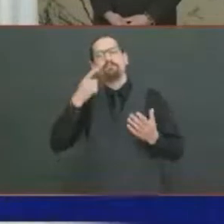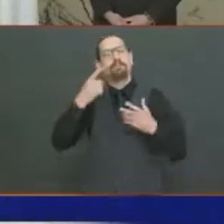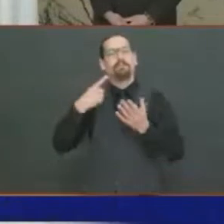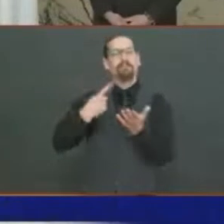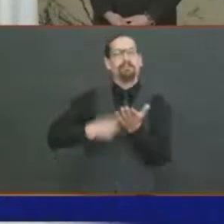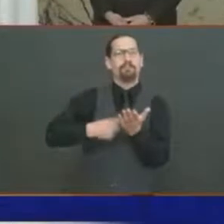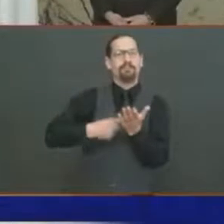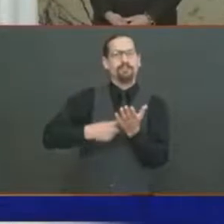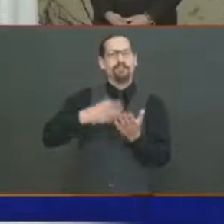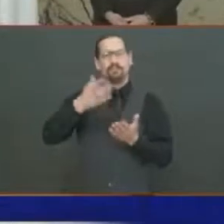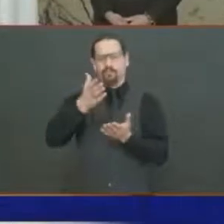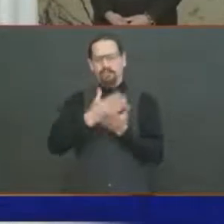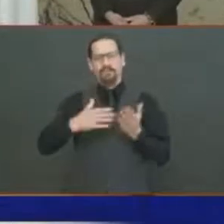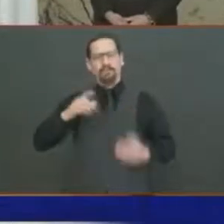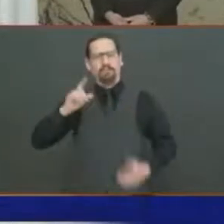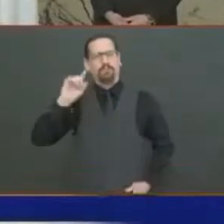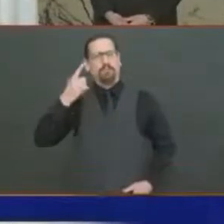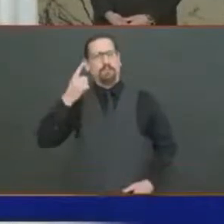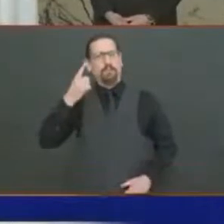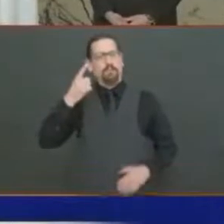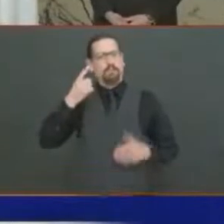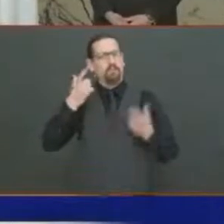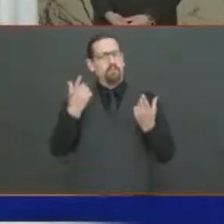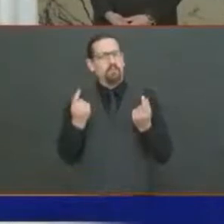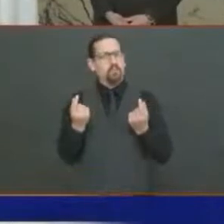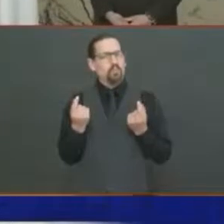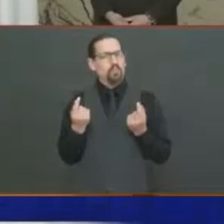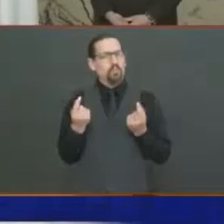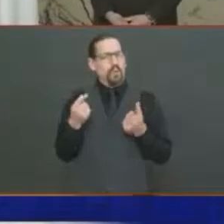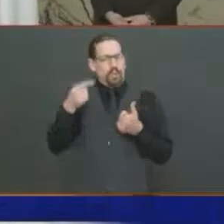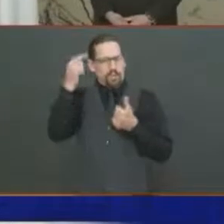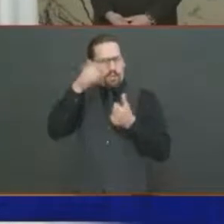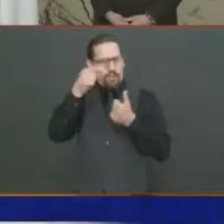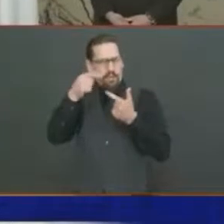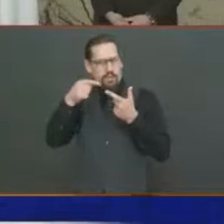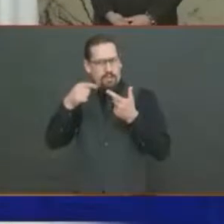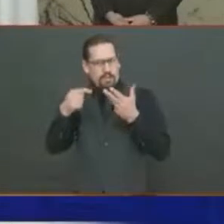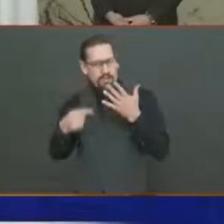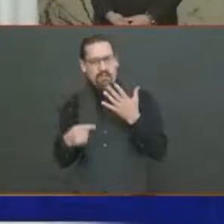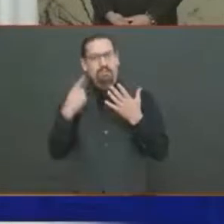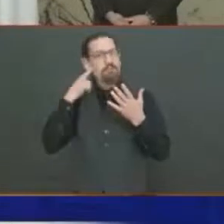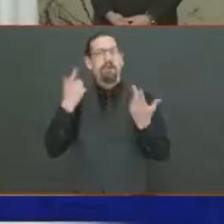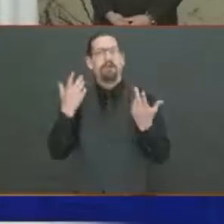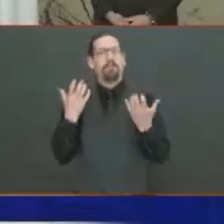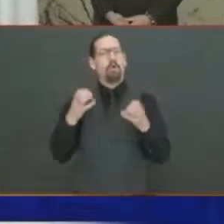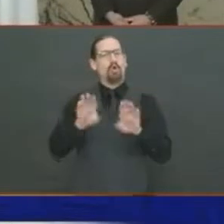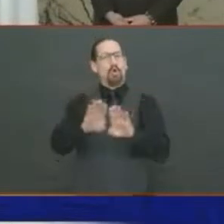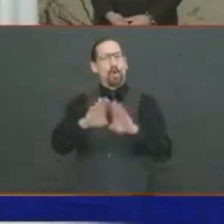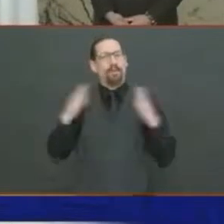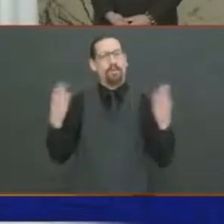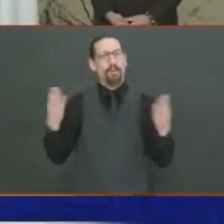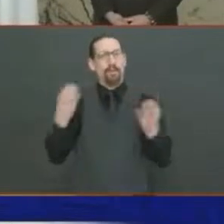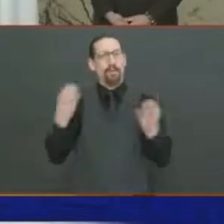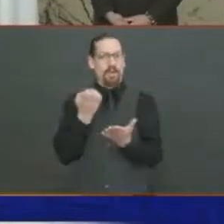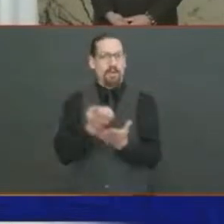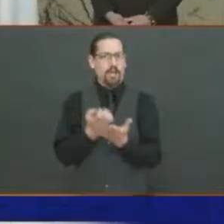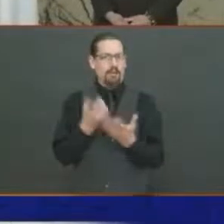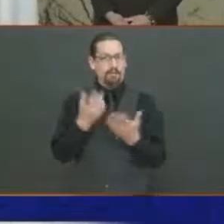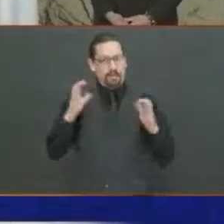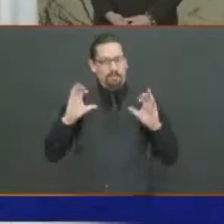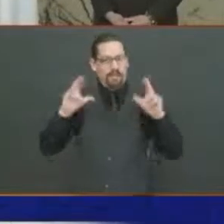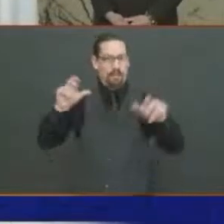1 of our reopening our economy. And I have spent a lot of time over the past week and a